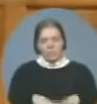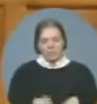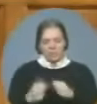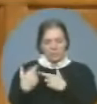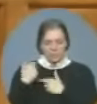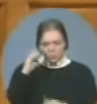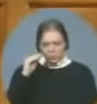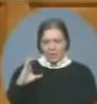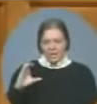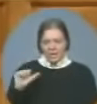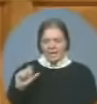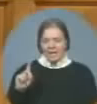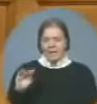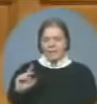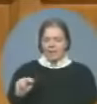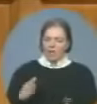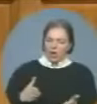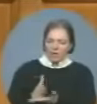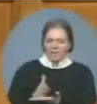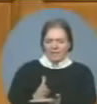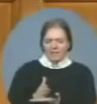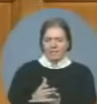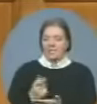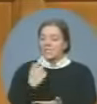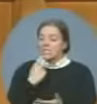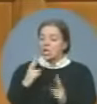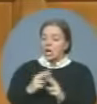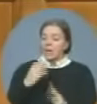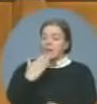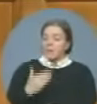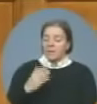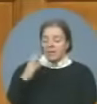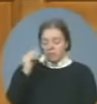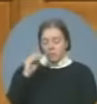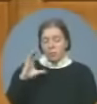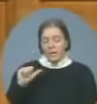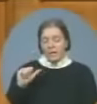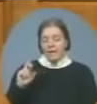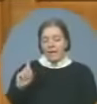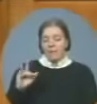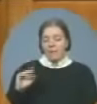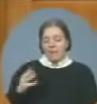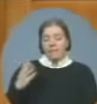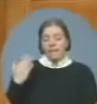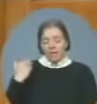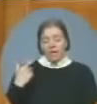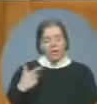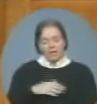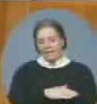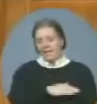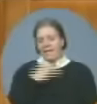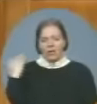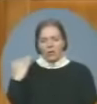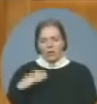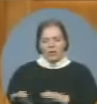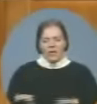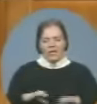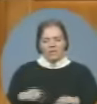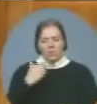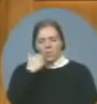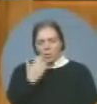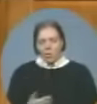have known him and served alongside of him are disgusted to hear of the shameful actions of that Conservative Party